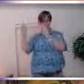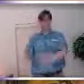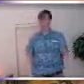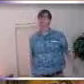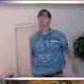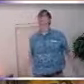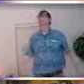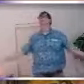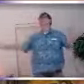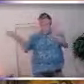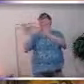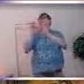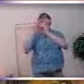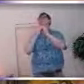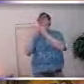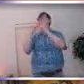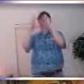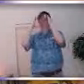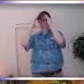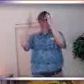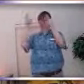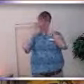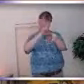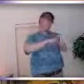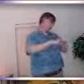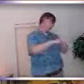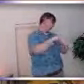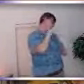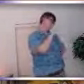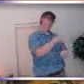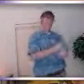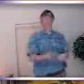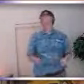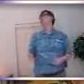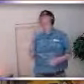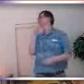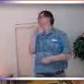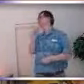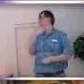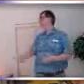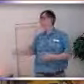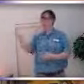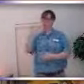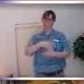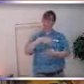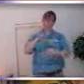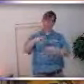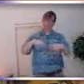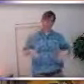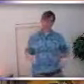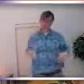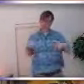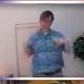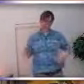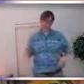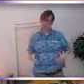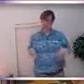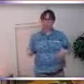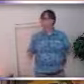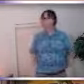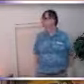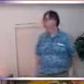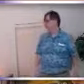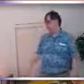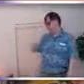Collective consciousness is when everything is going really good in your life and all of a sudden you're like, I haven't watched the